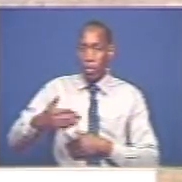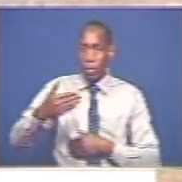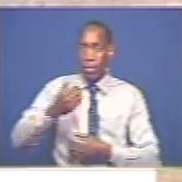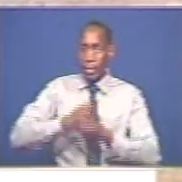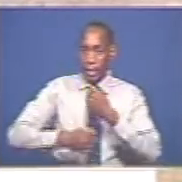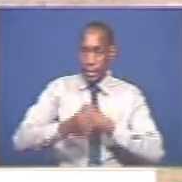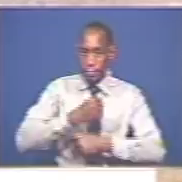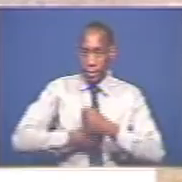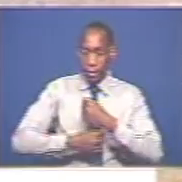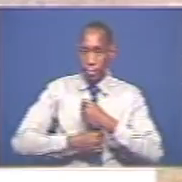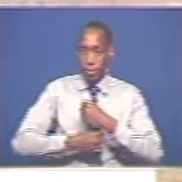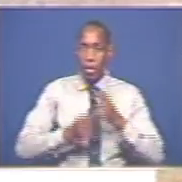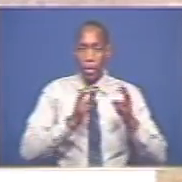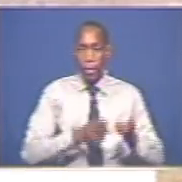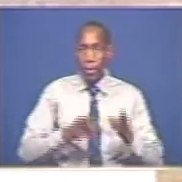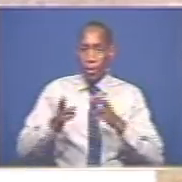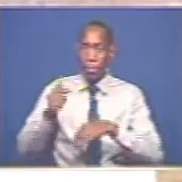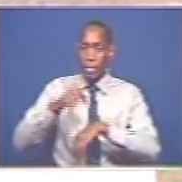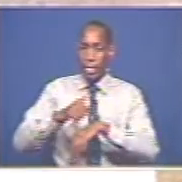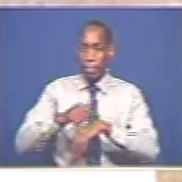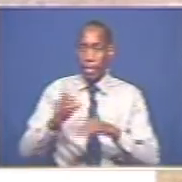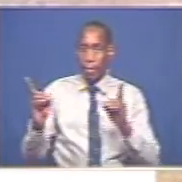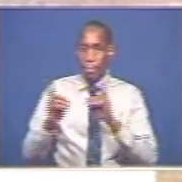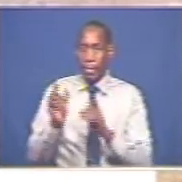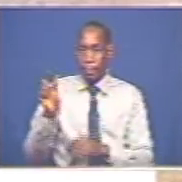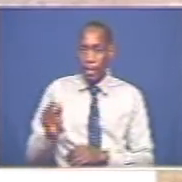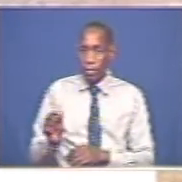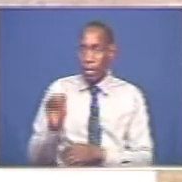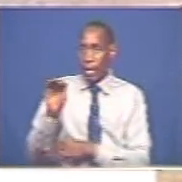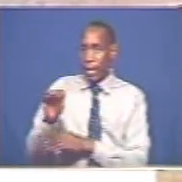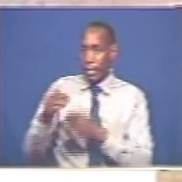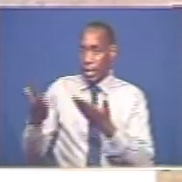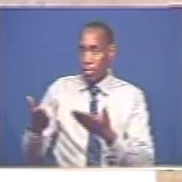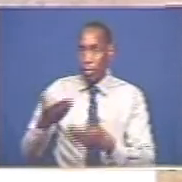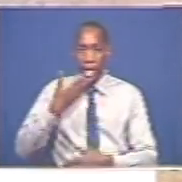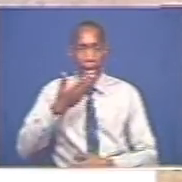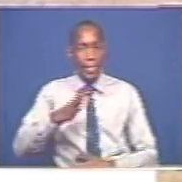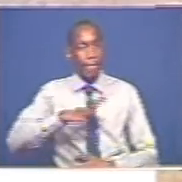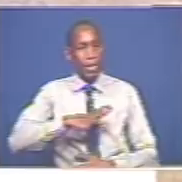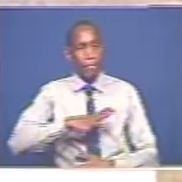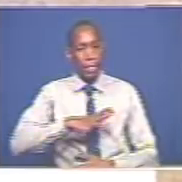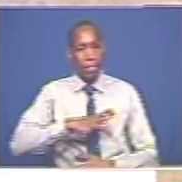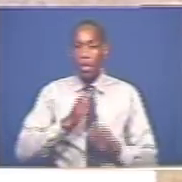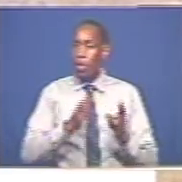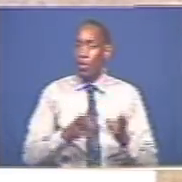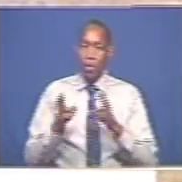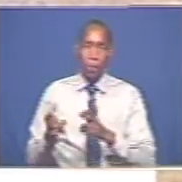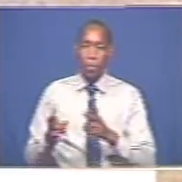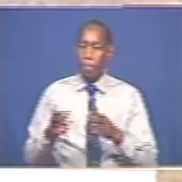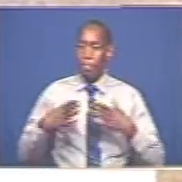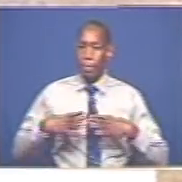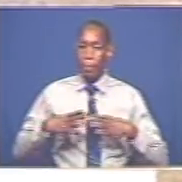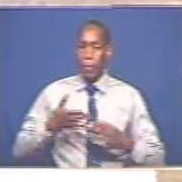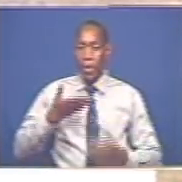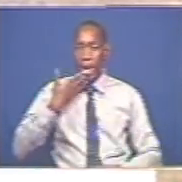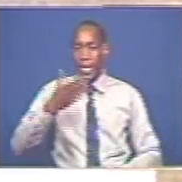know, it's a norm that when you meet somebody, ask them, how are you? They say, fine. It's a norm, people saying fine.